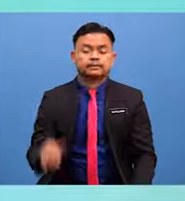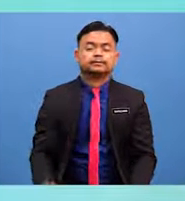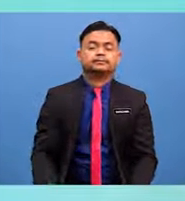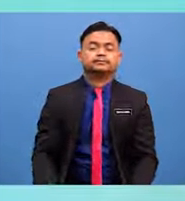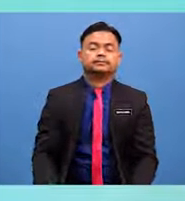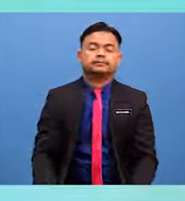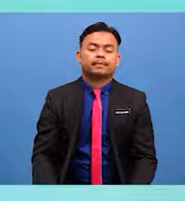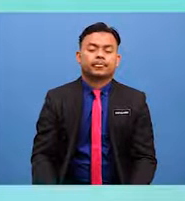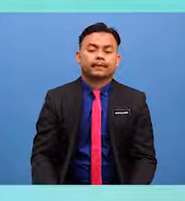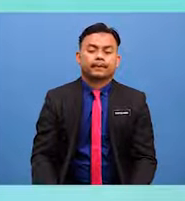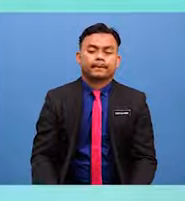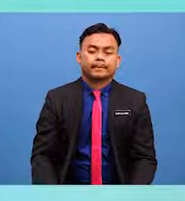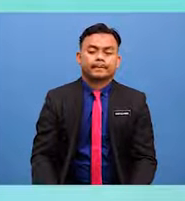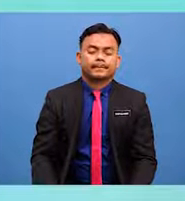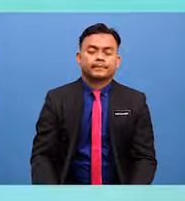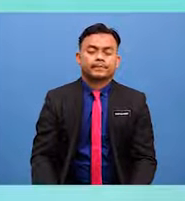change in the time.